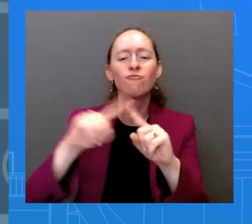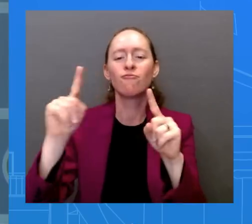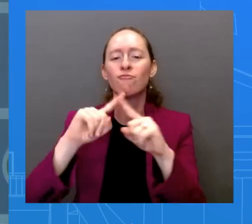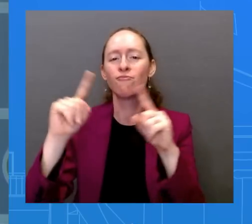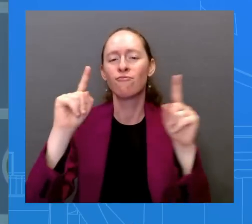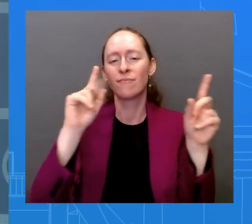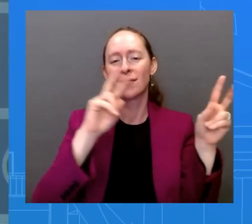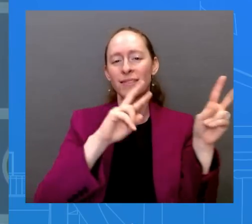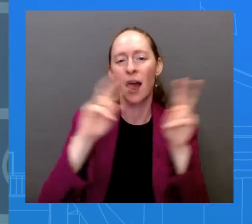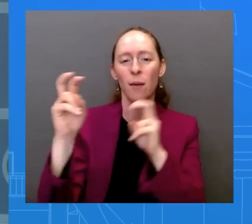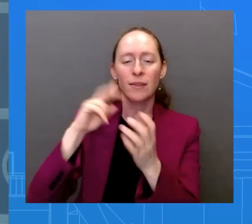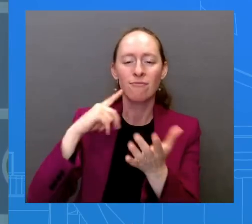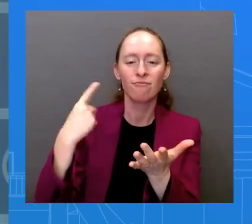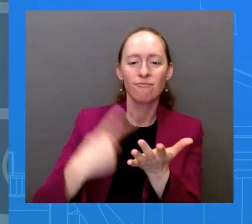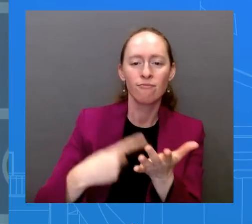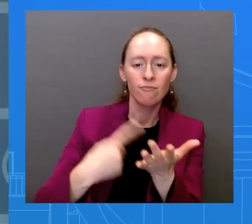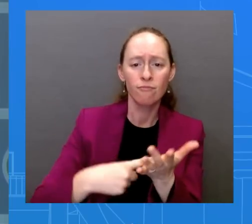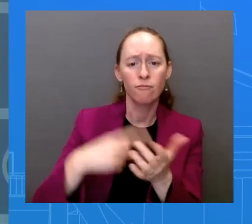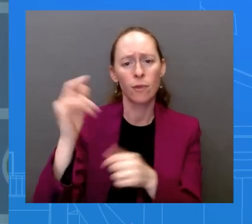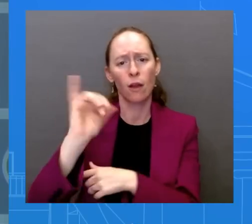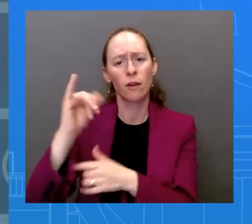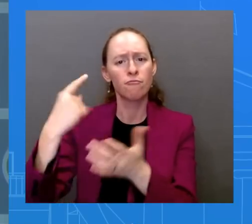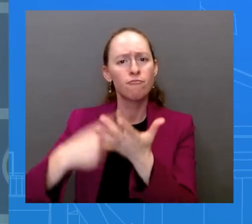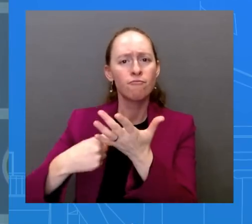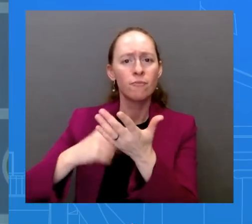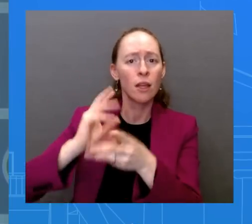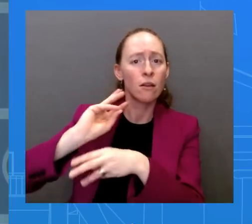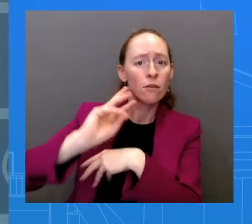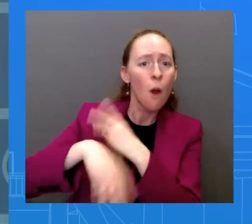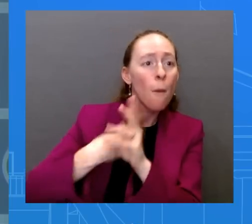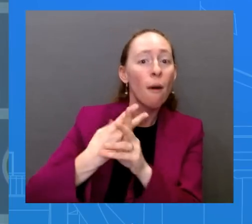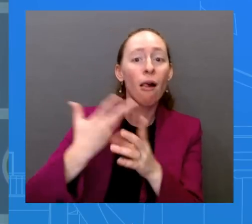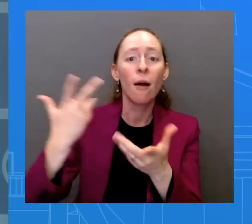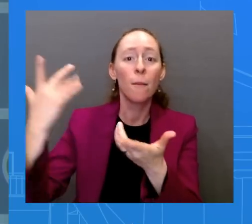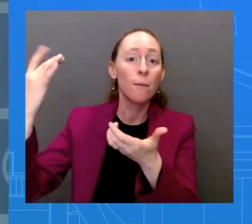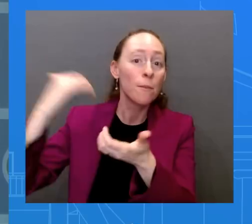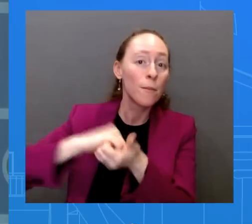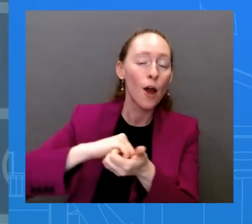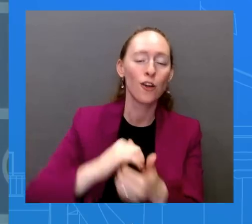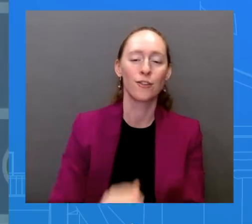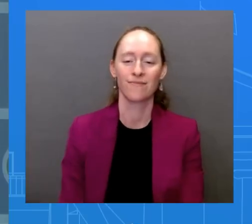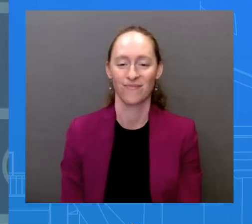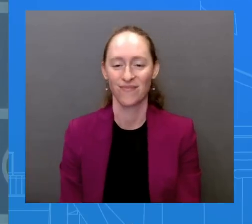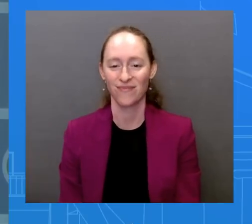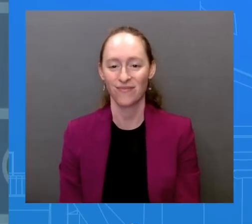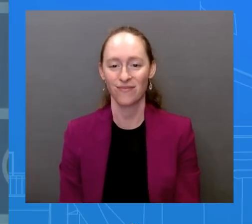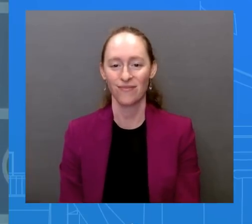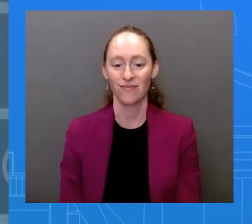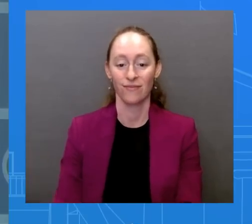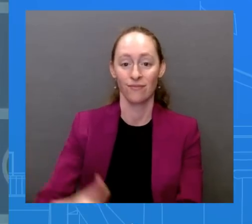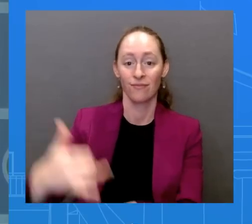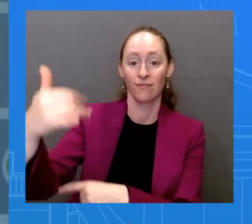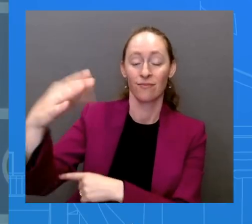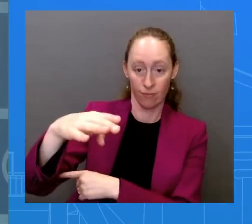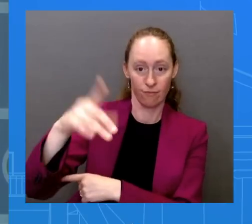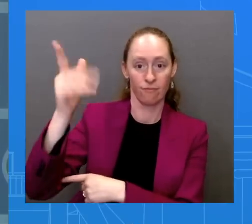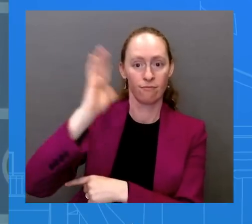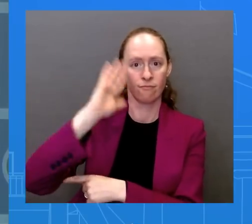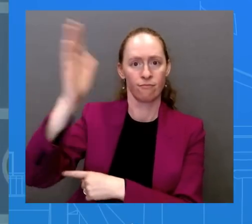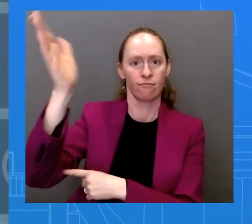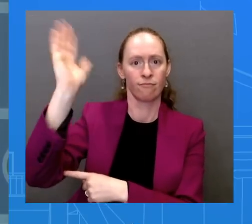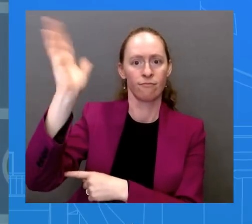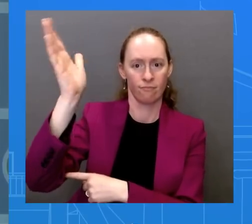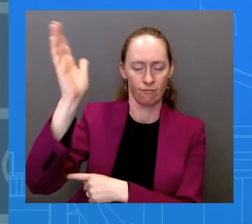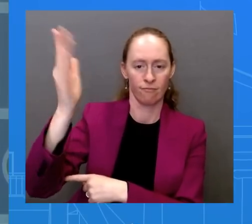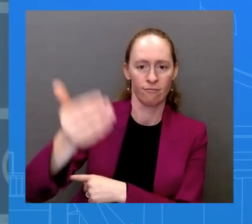of bilateral interest. This afternoon, the President will deliver remarks at the third meeting of the Competition Council. The President